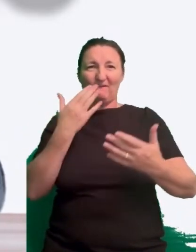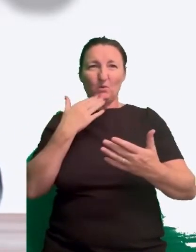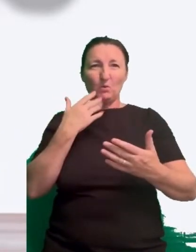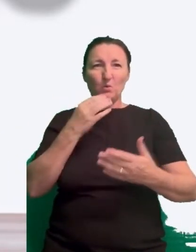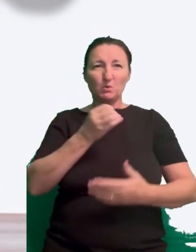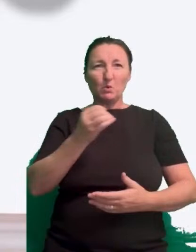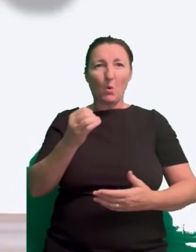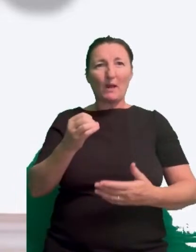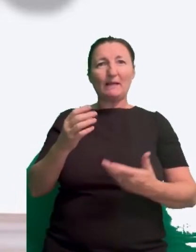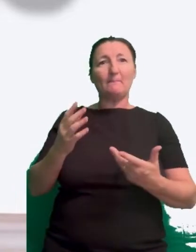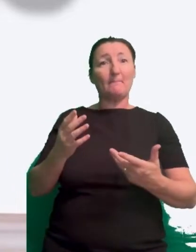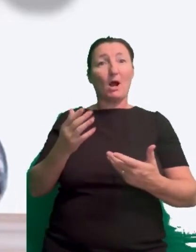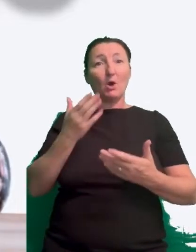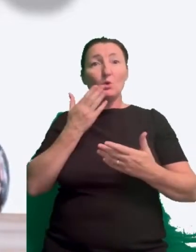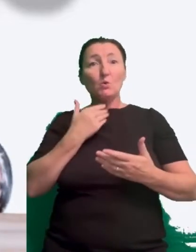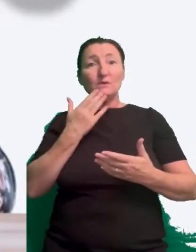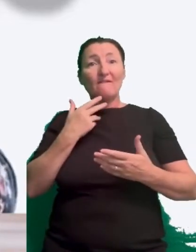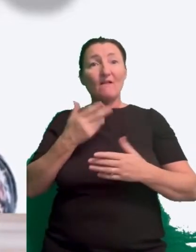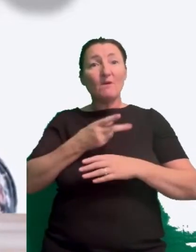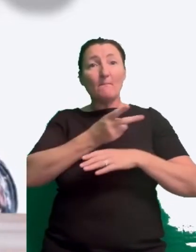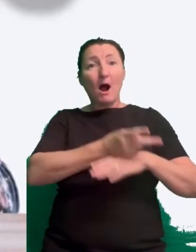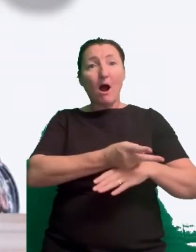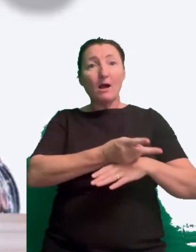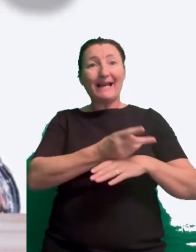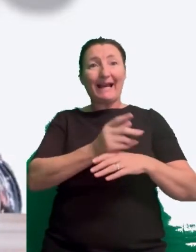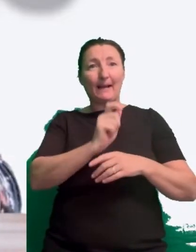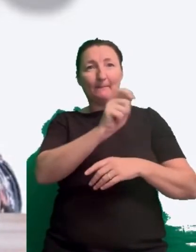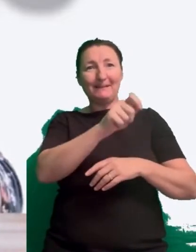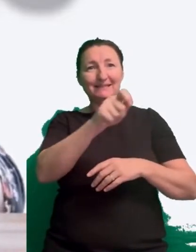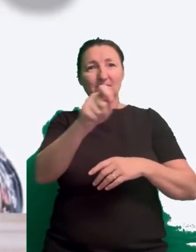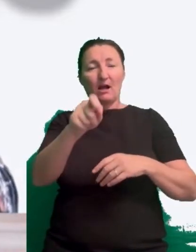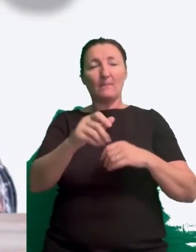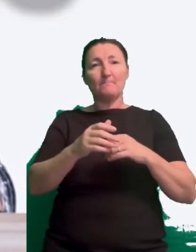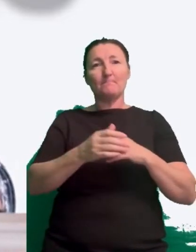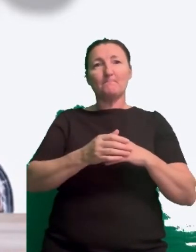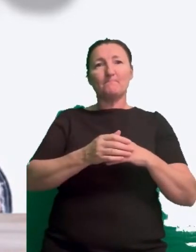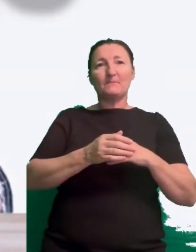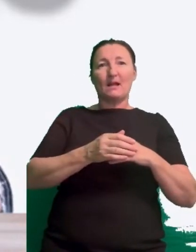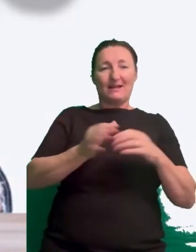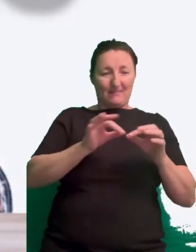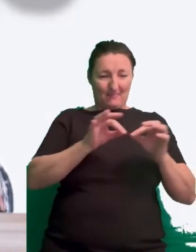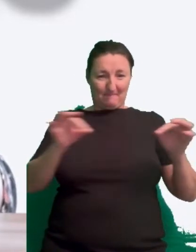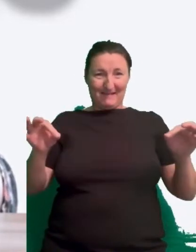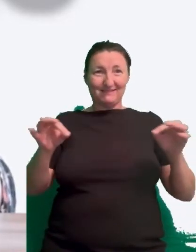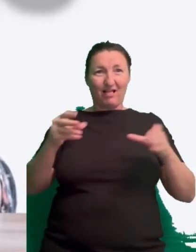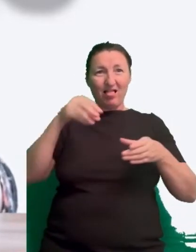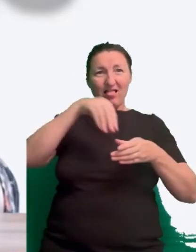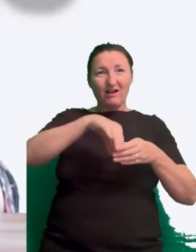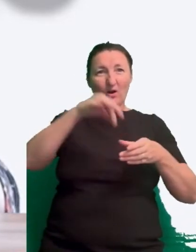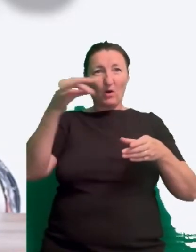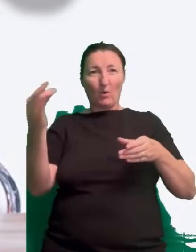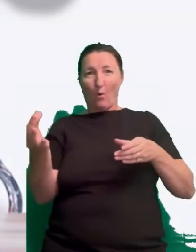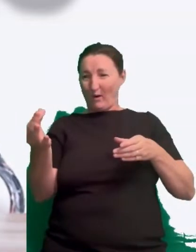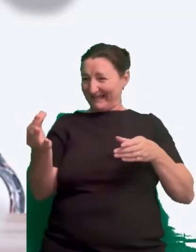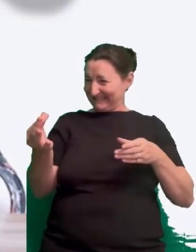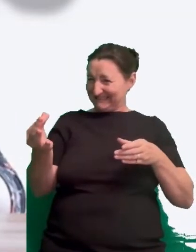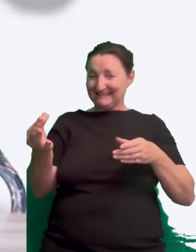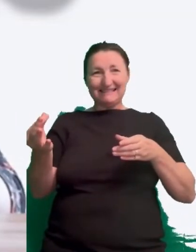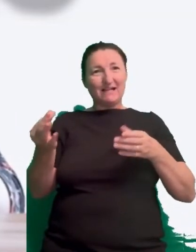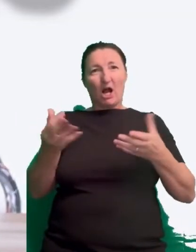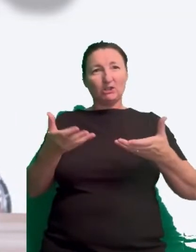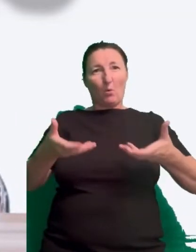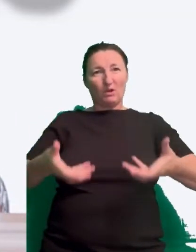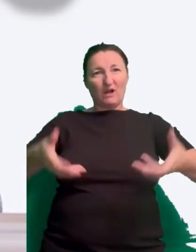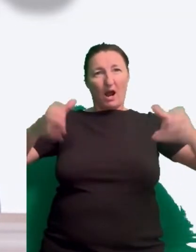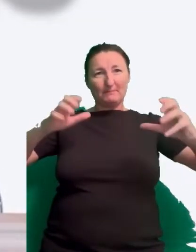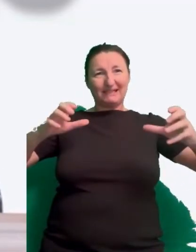things. I find it quite difficult to root around in the little pocket in the middle to get the coins out. And equally, I don't want to tip my whole purse